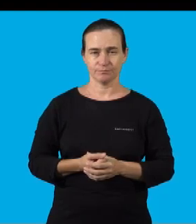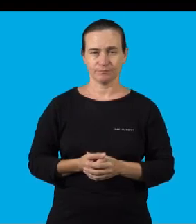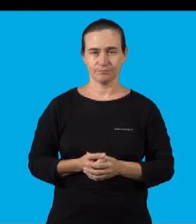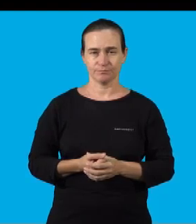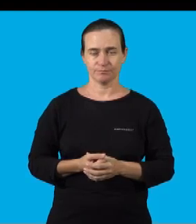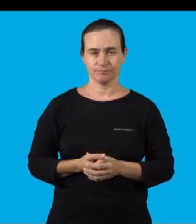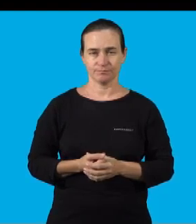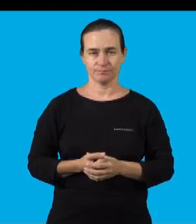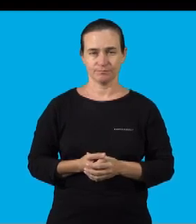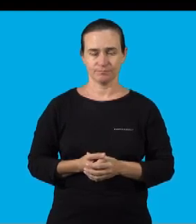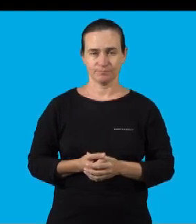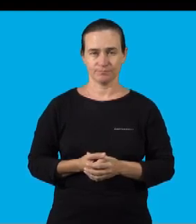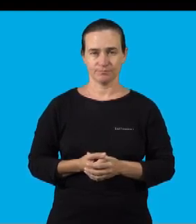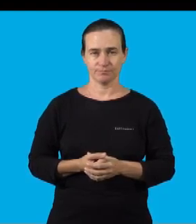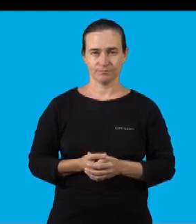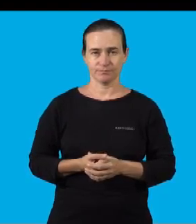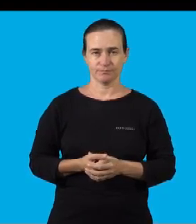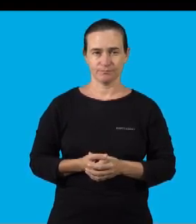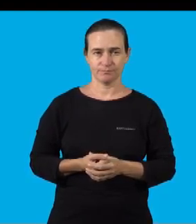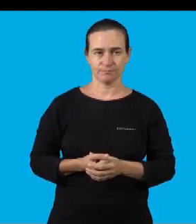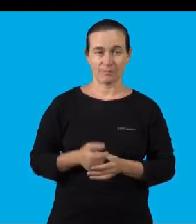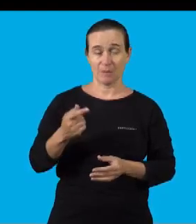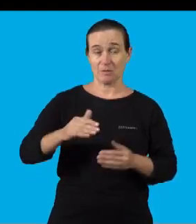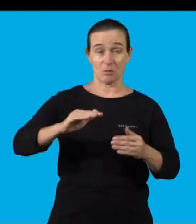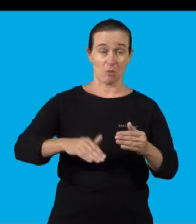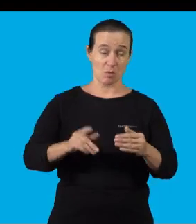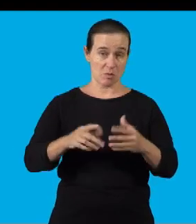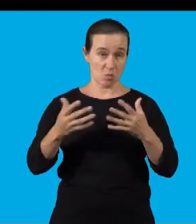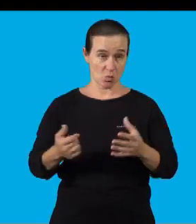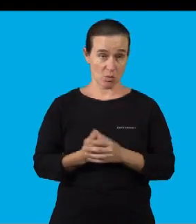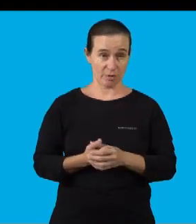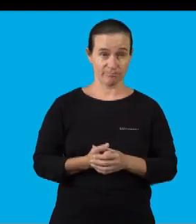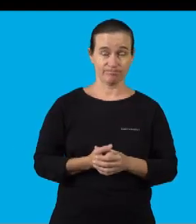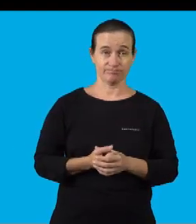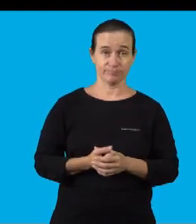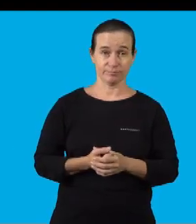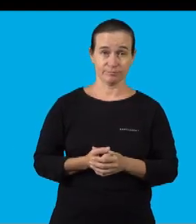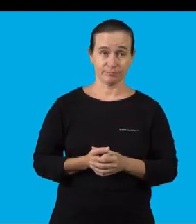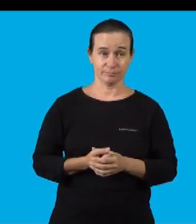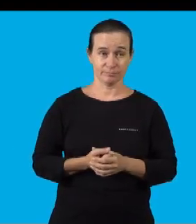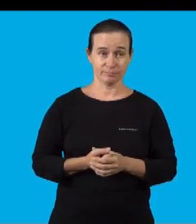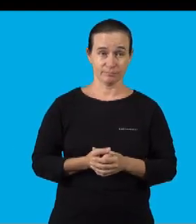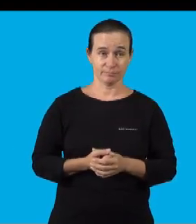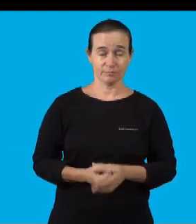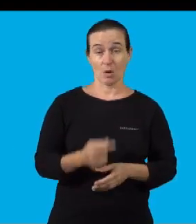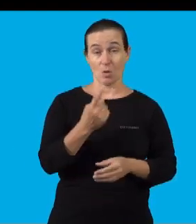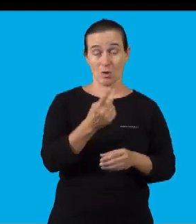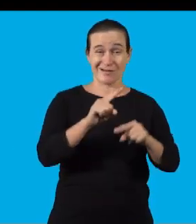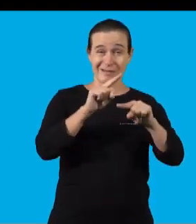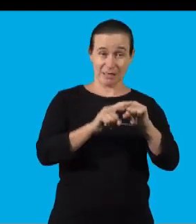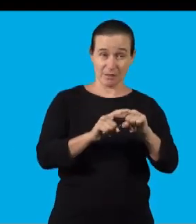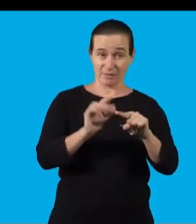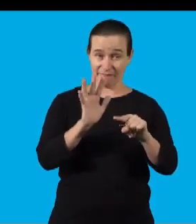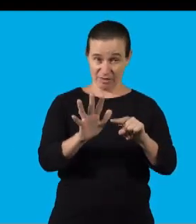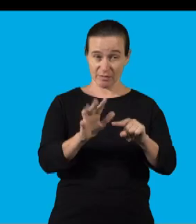of the geometric sequence, which is the denominators, and that is 1. That is multiplied by